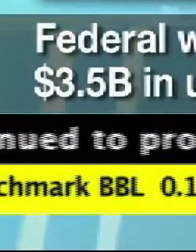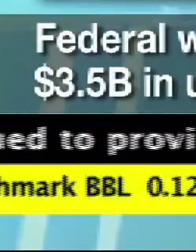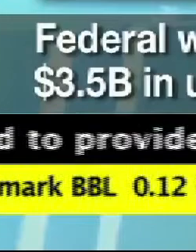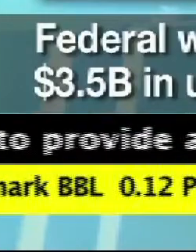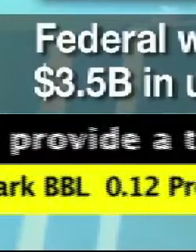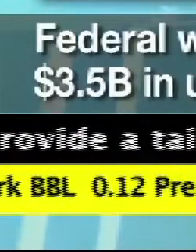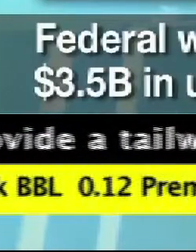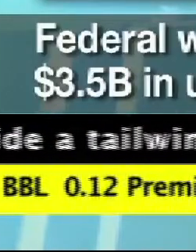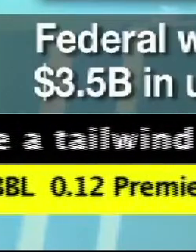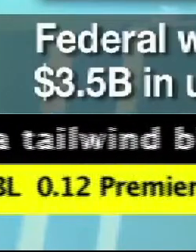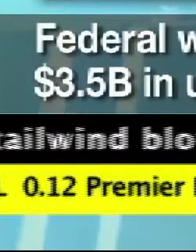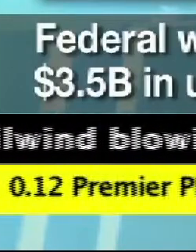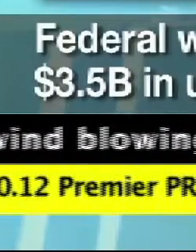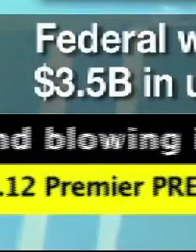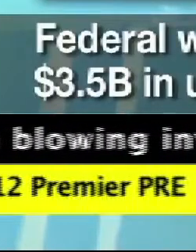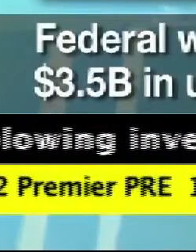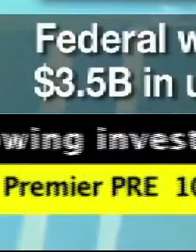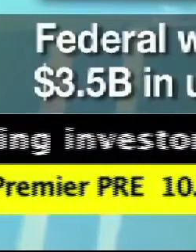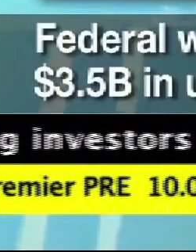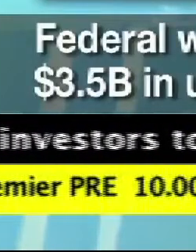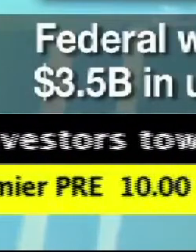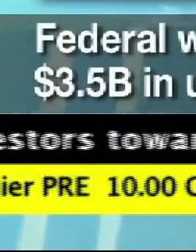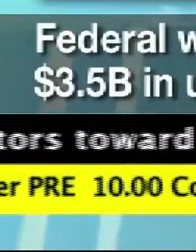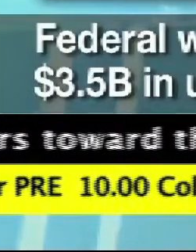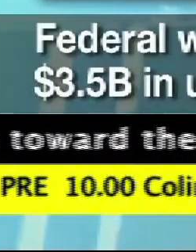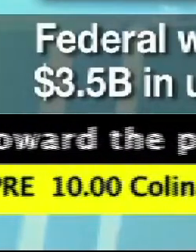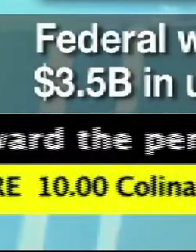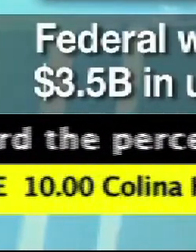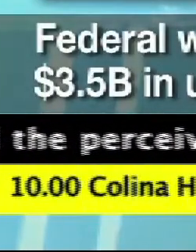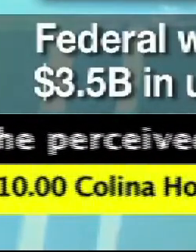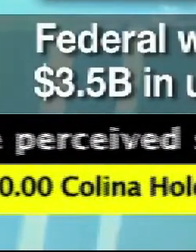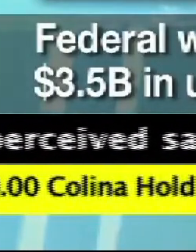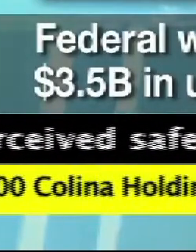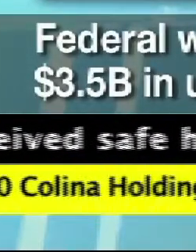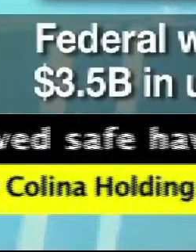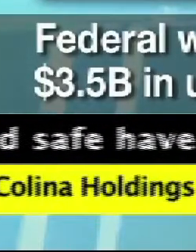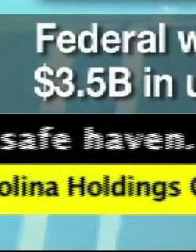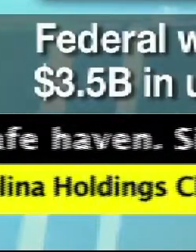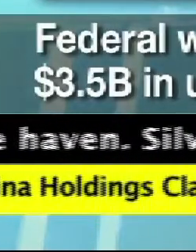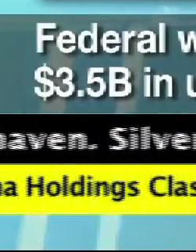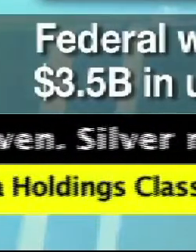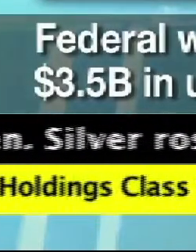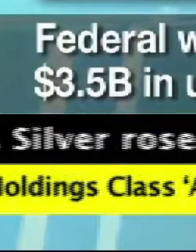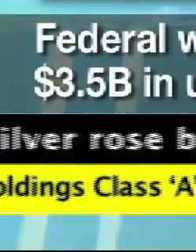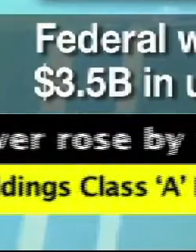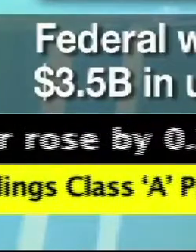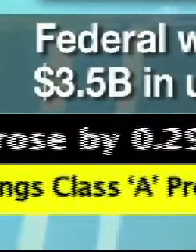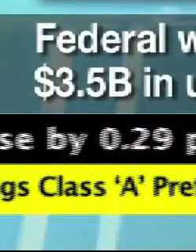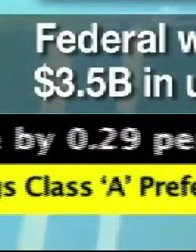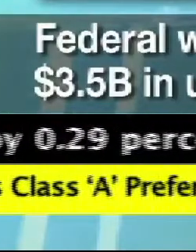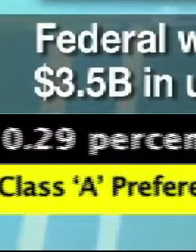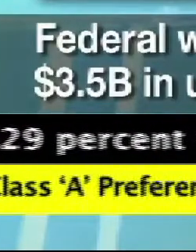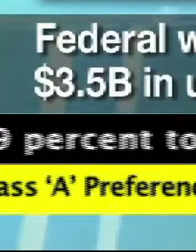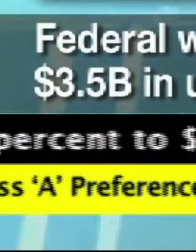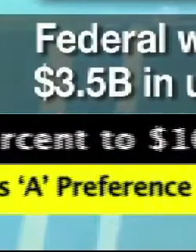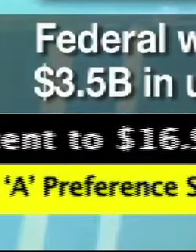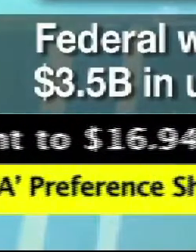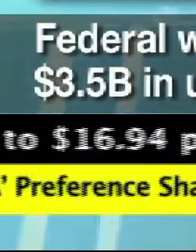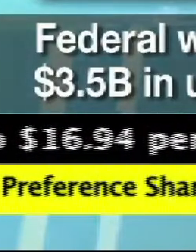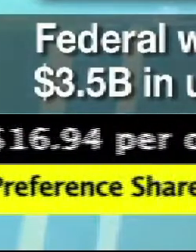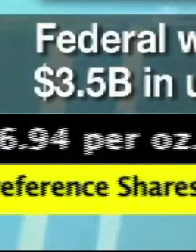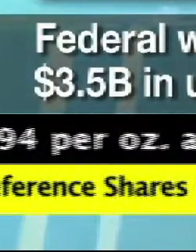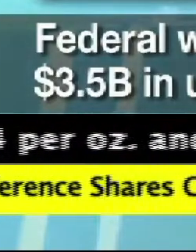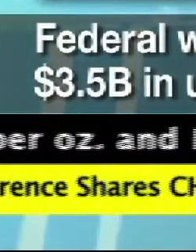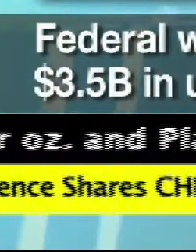or IRS. But have you ever wondered who skips on paying taxes? The Associated Press is reporting that federal workers